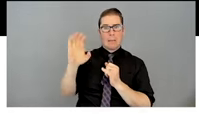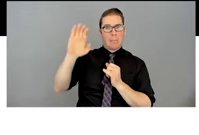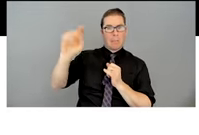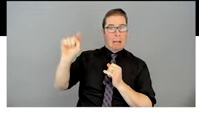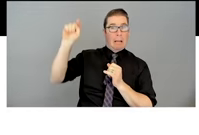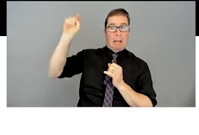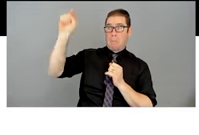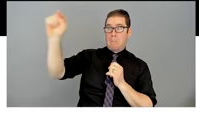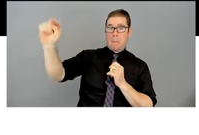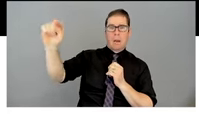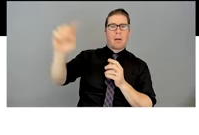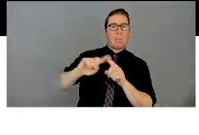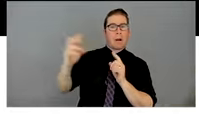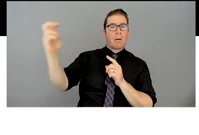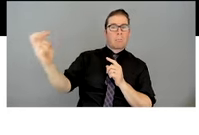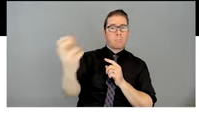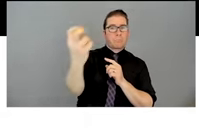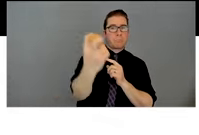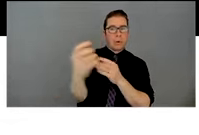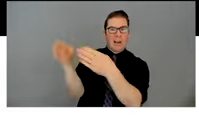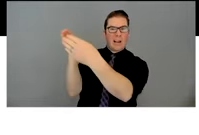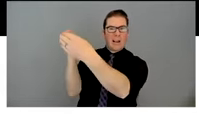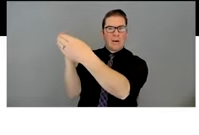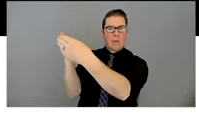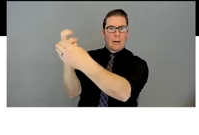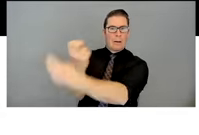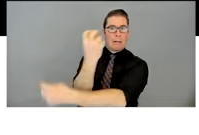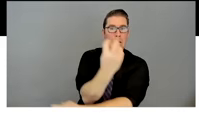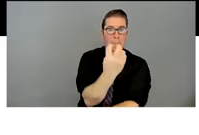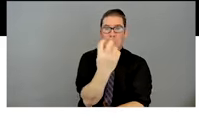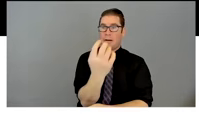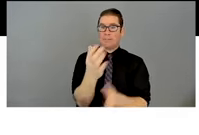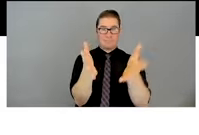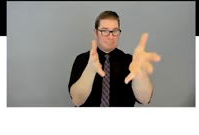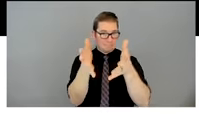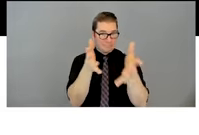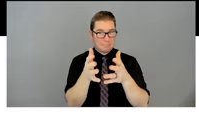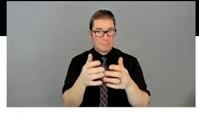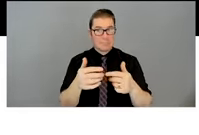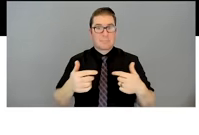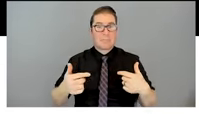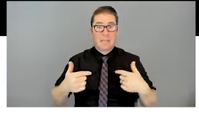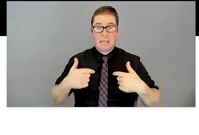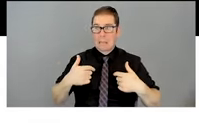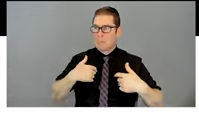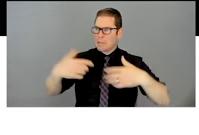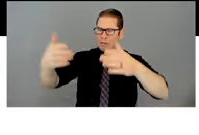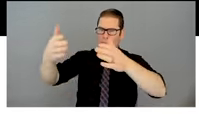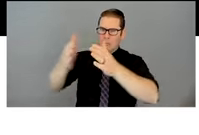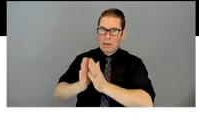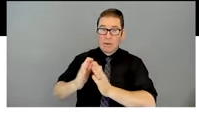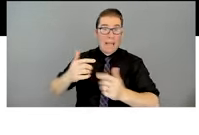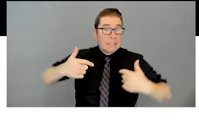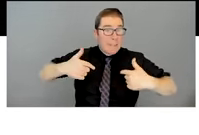of way off to the side. And it's a little outside of my comfort zone to do that kind of thing, to